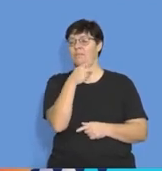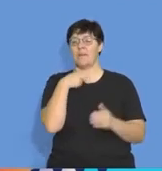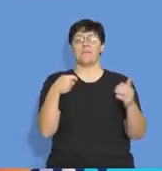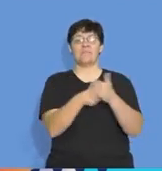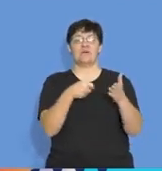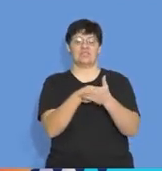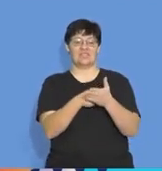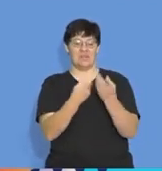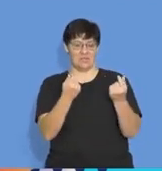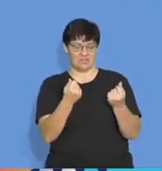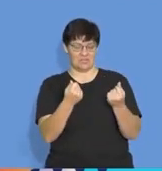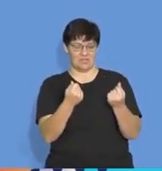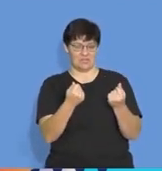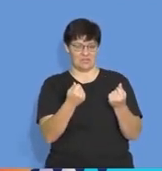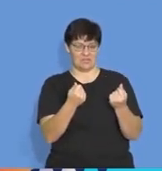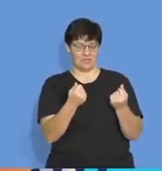figure, which was